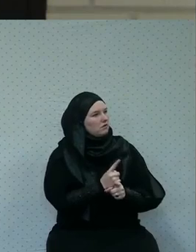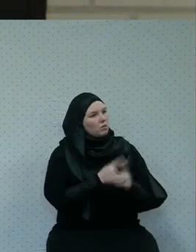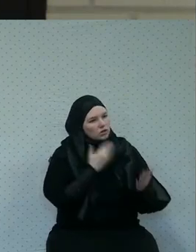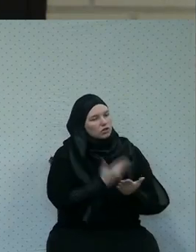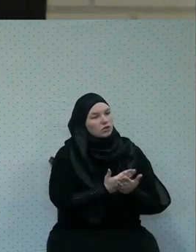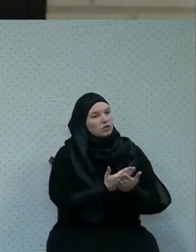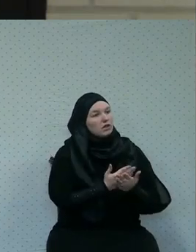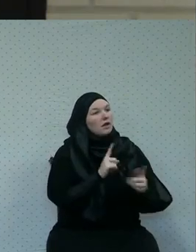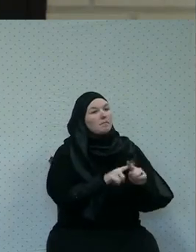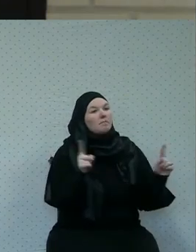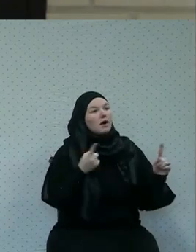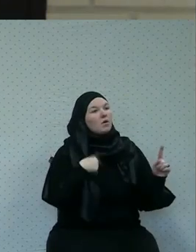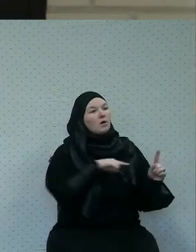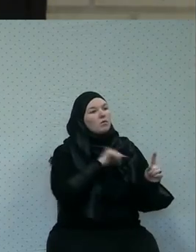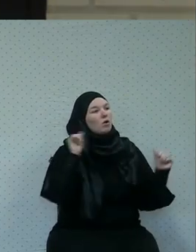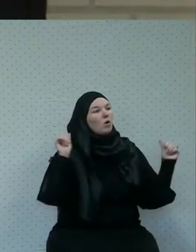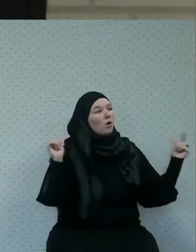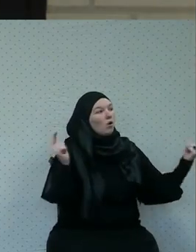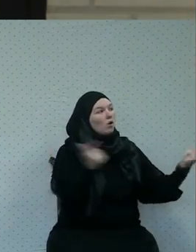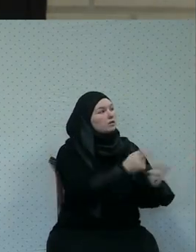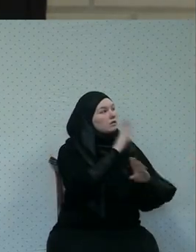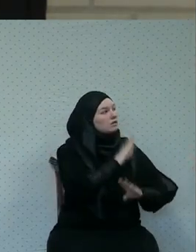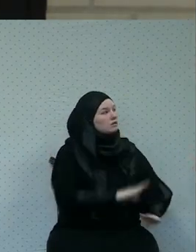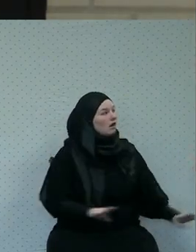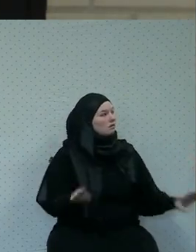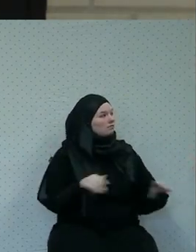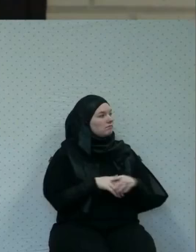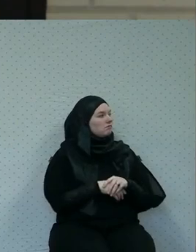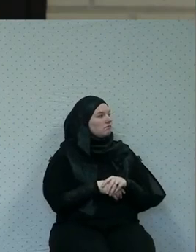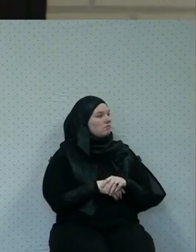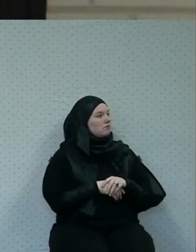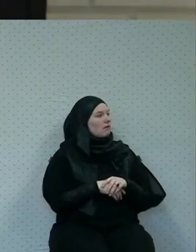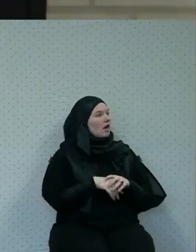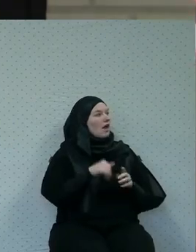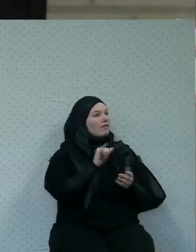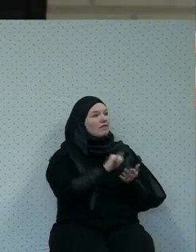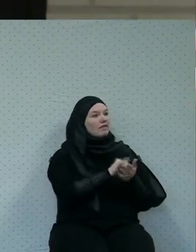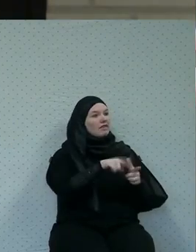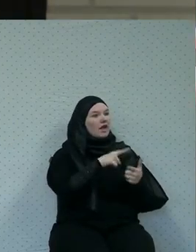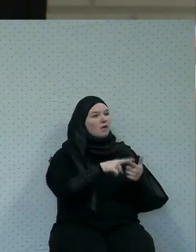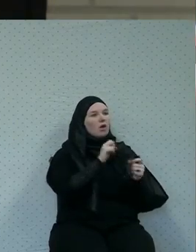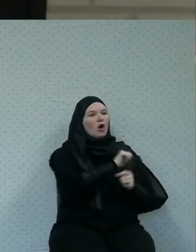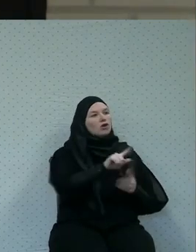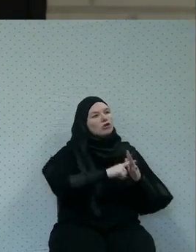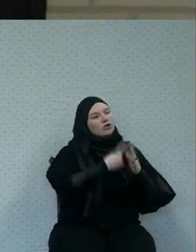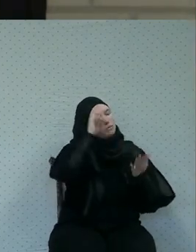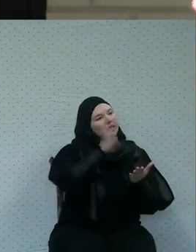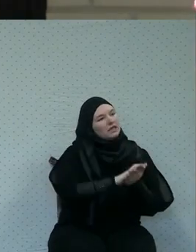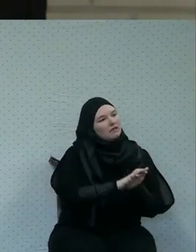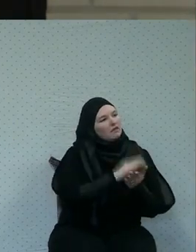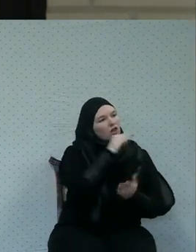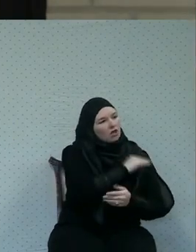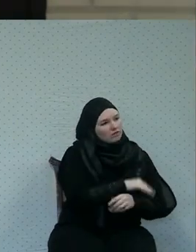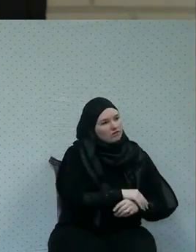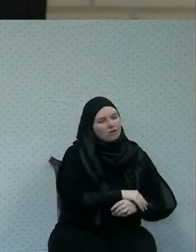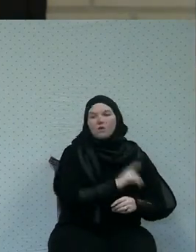good. But if we are all silent until falsehood becomes the norm, until the